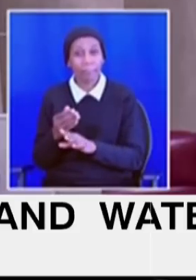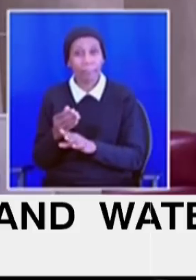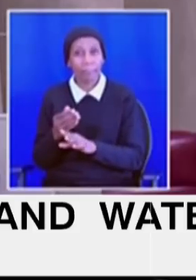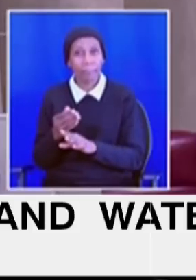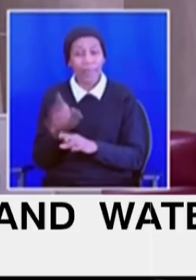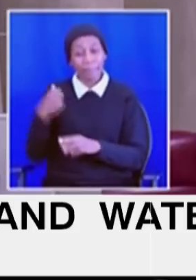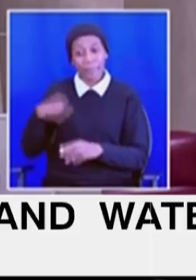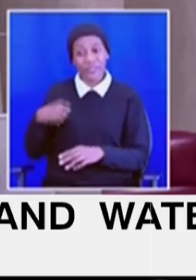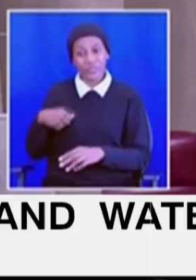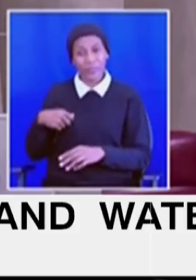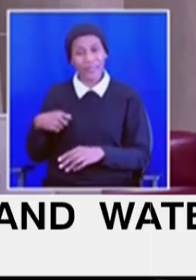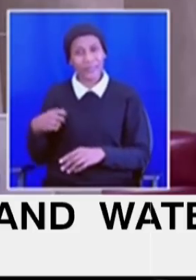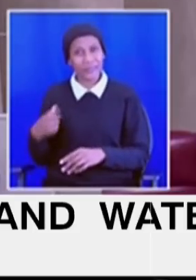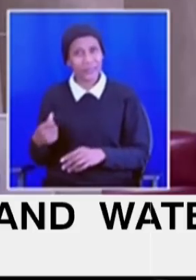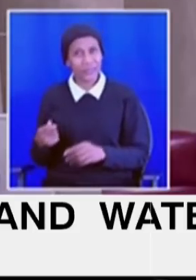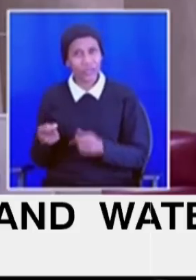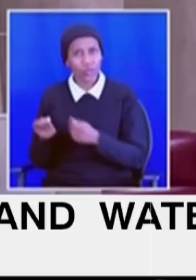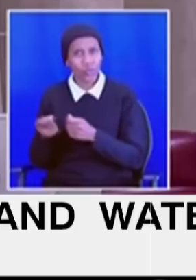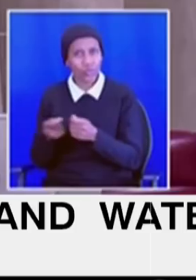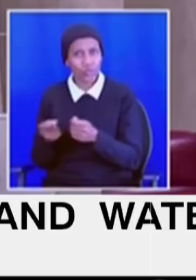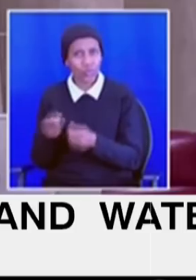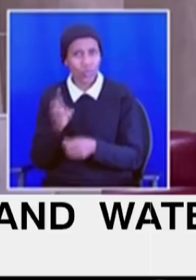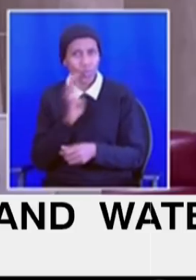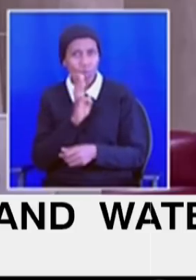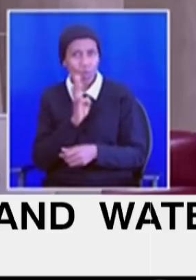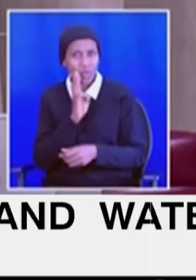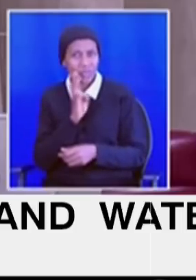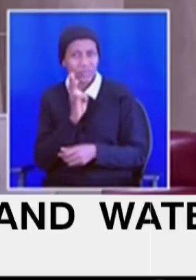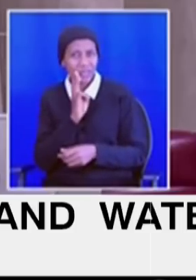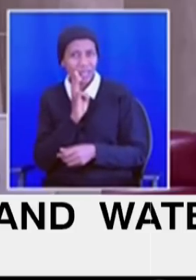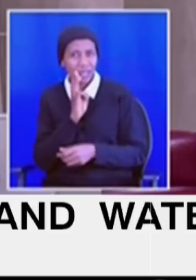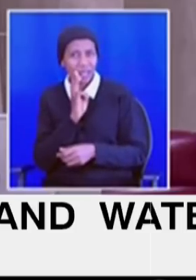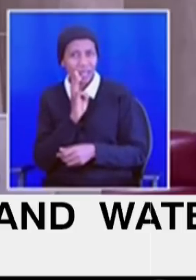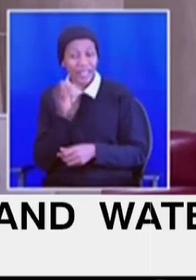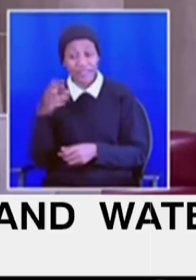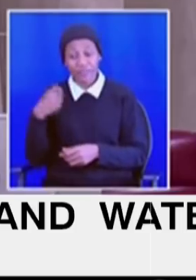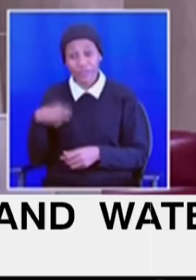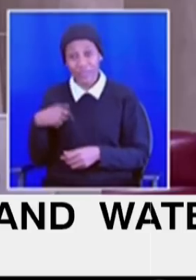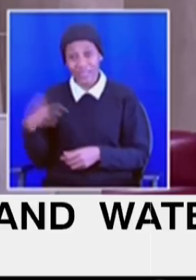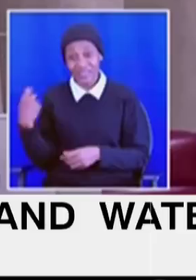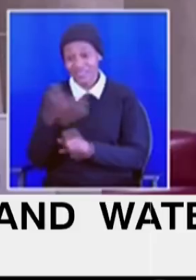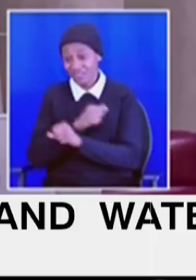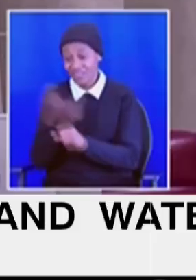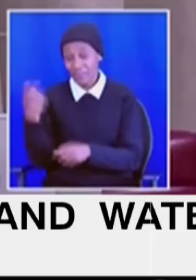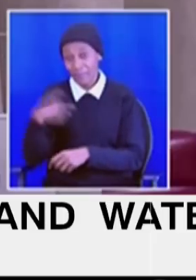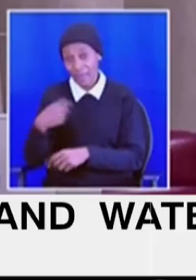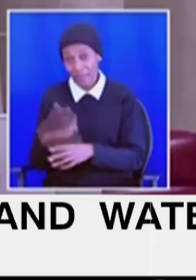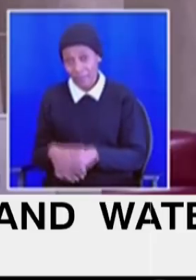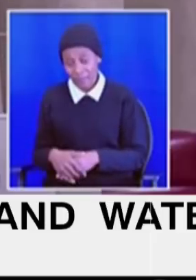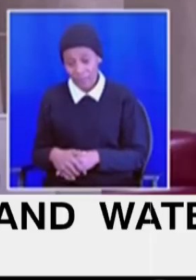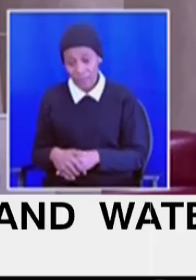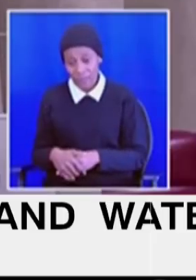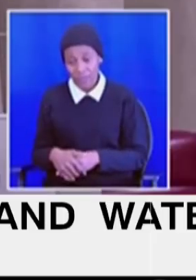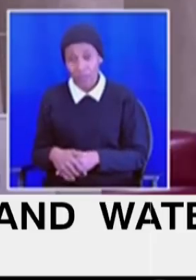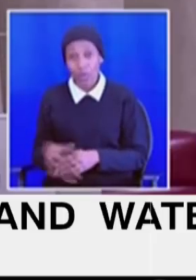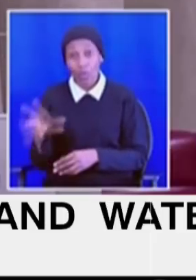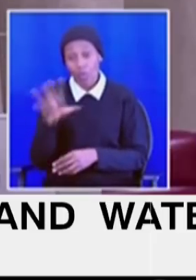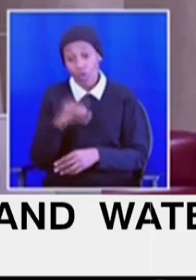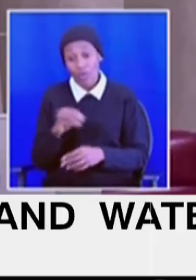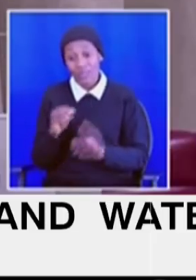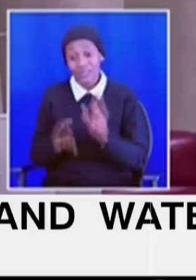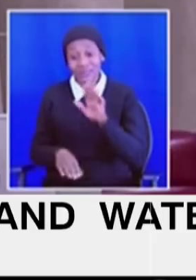municipalities, especially with a poor payment record. The success of all these relief measures